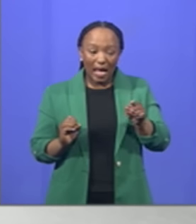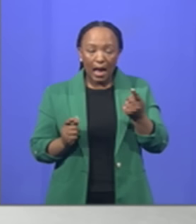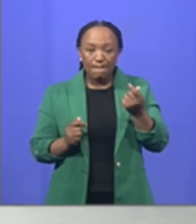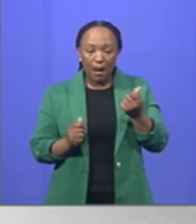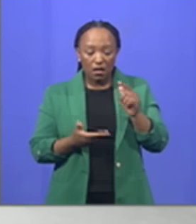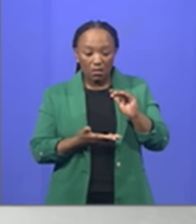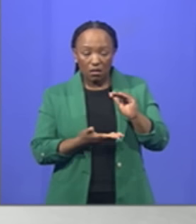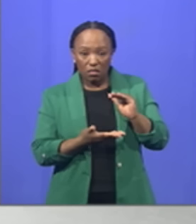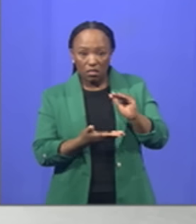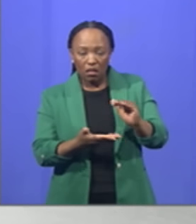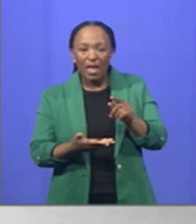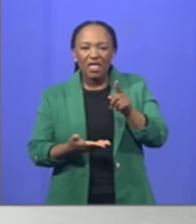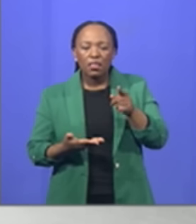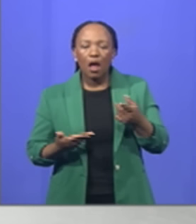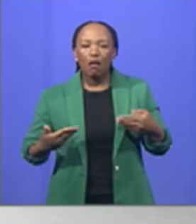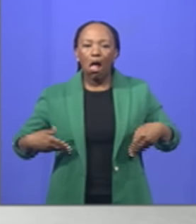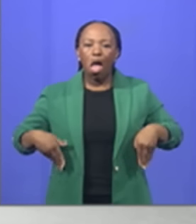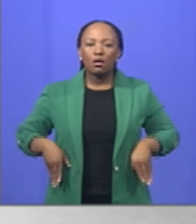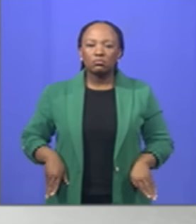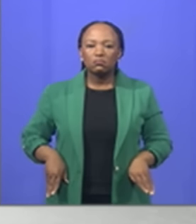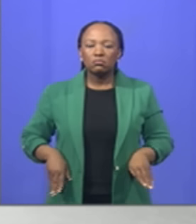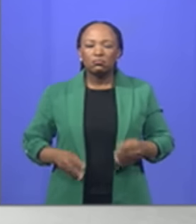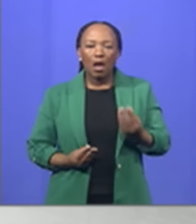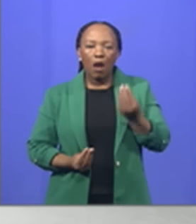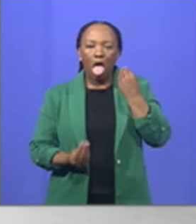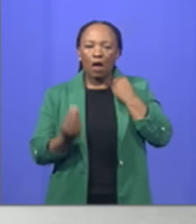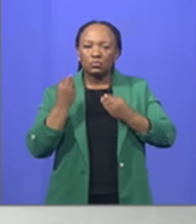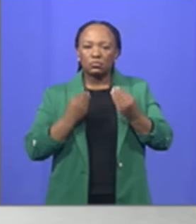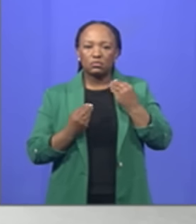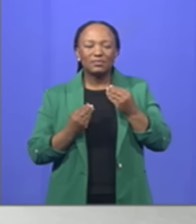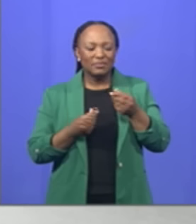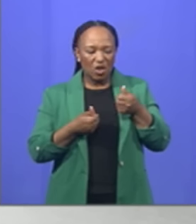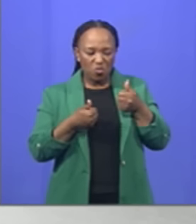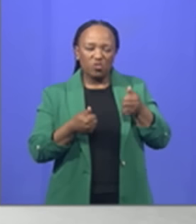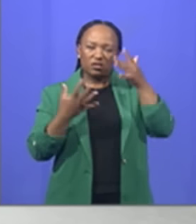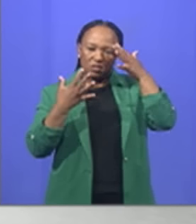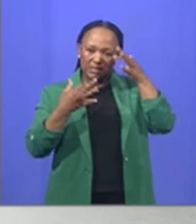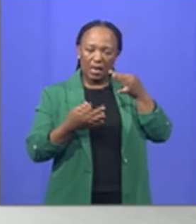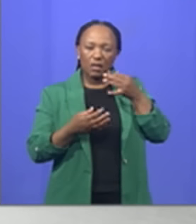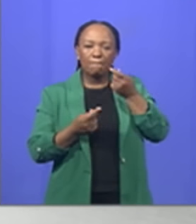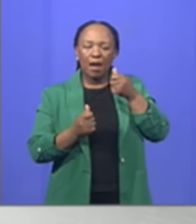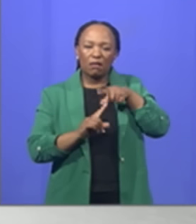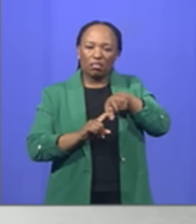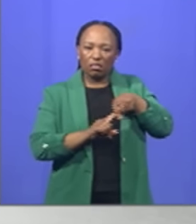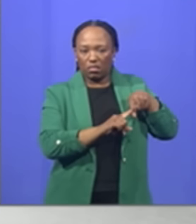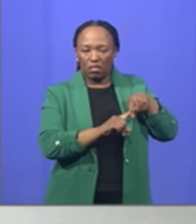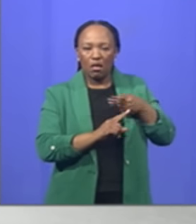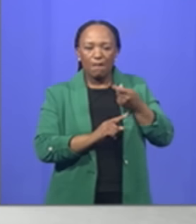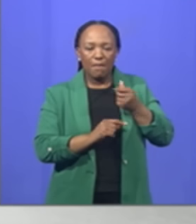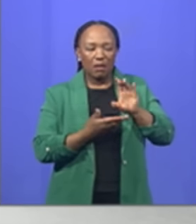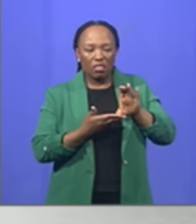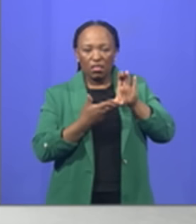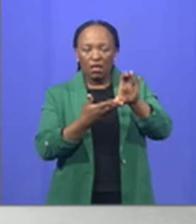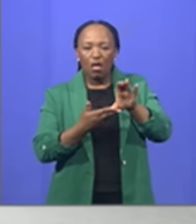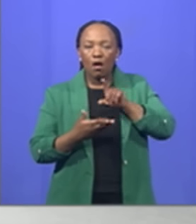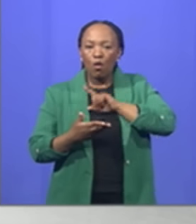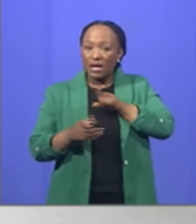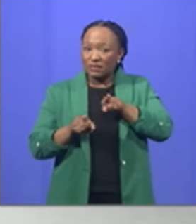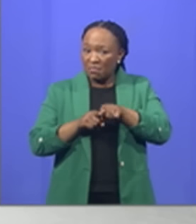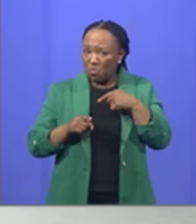tšeo ba ilogela ka mo potleng ba ikgola bjale ke tabe pila ebile ke sephetho se sepila sa gore ba se ka ba fa mašeleng ba ba felang ka gore le rena re a